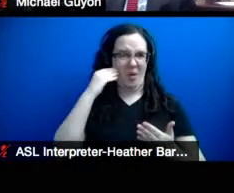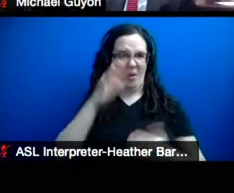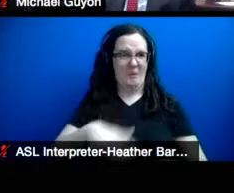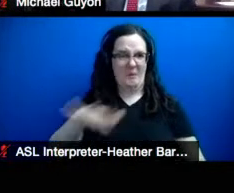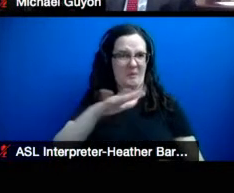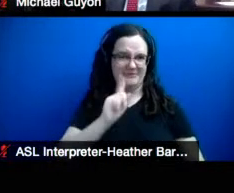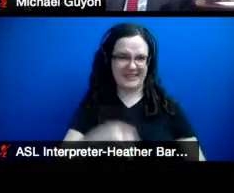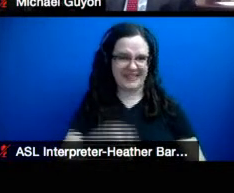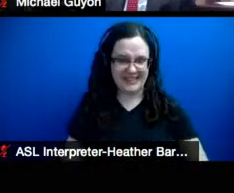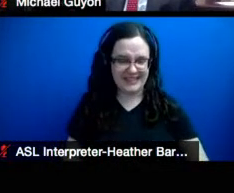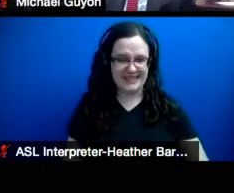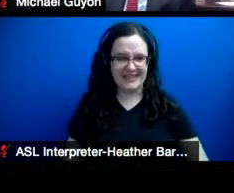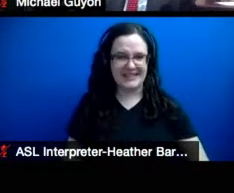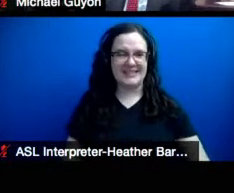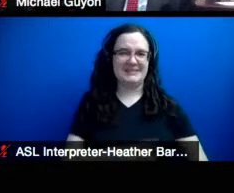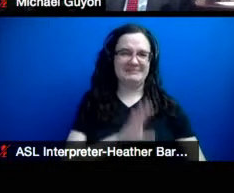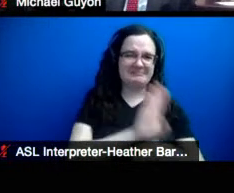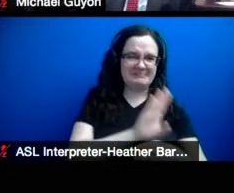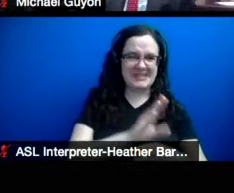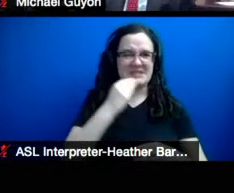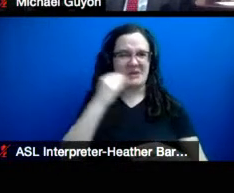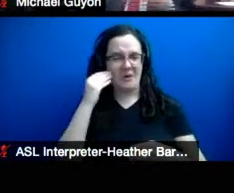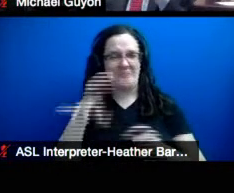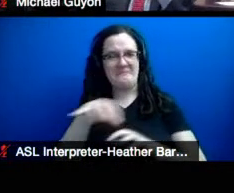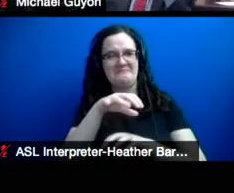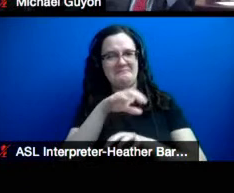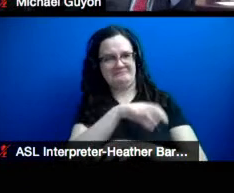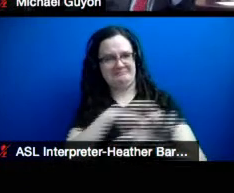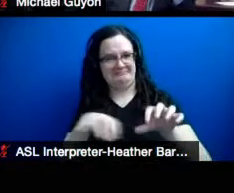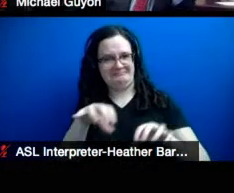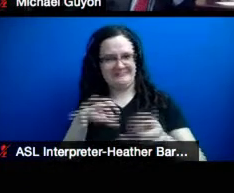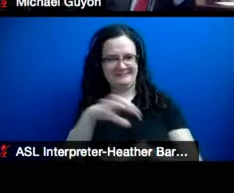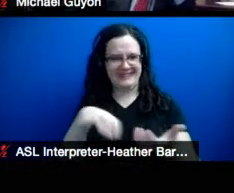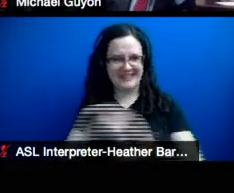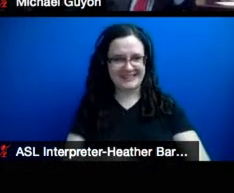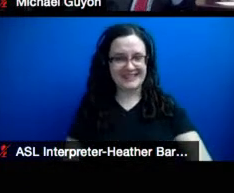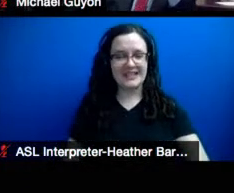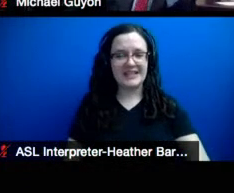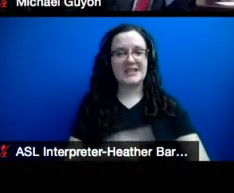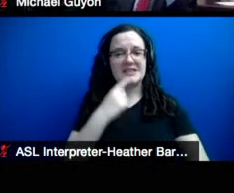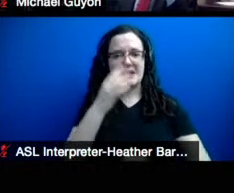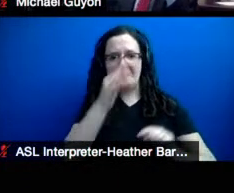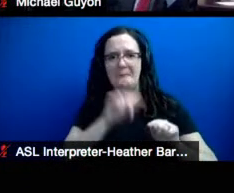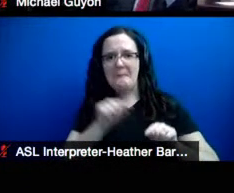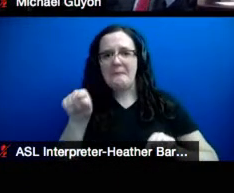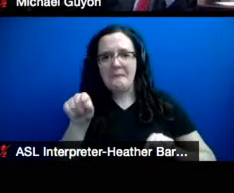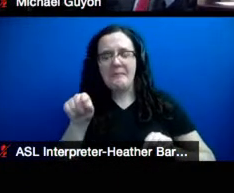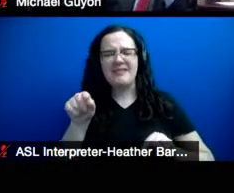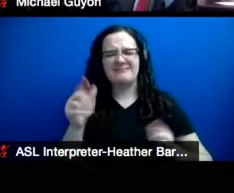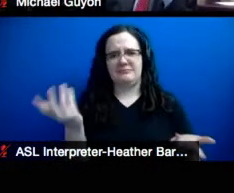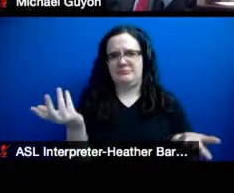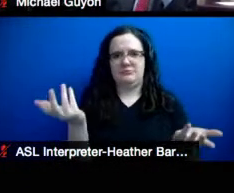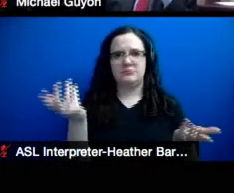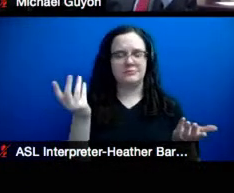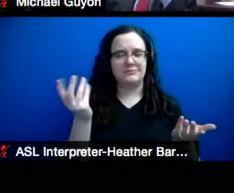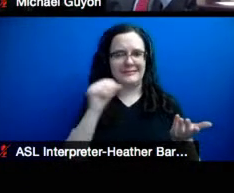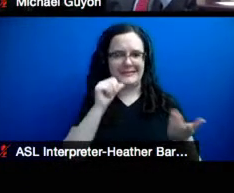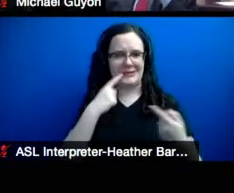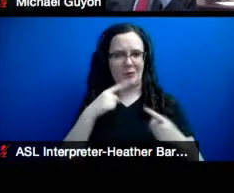really, when you look at it. And so saying, well, it's, you know, a couple blocks up the road, that doesn't work in this